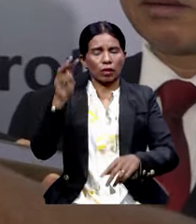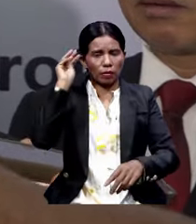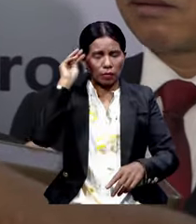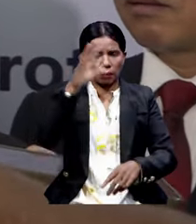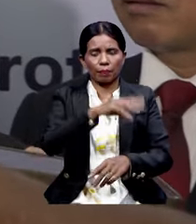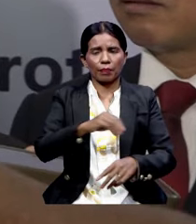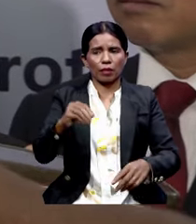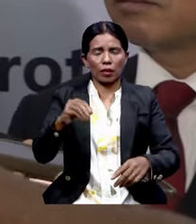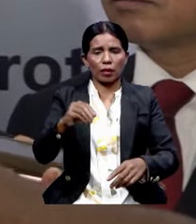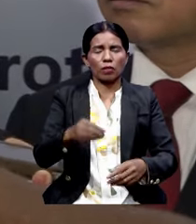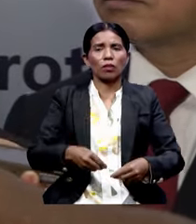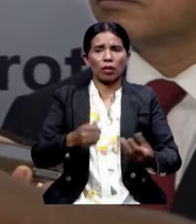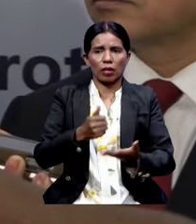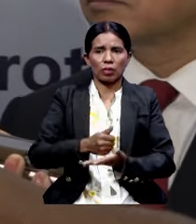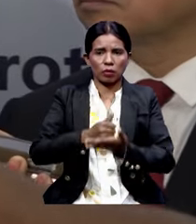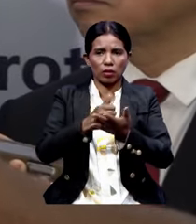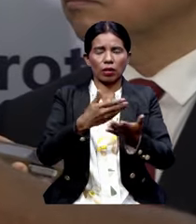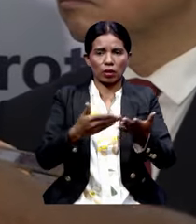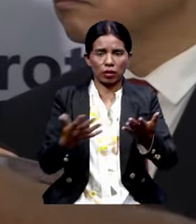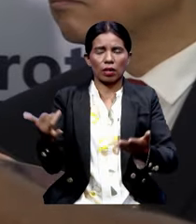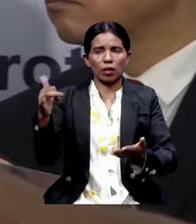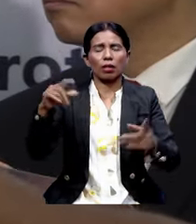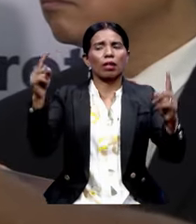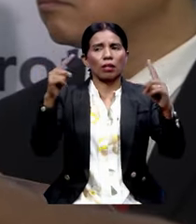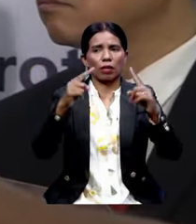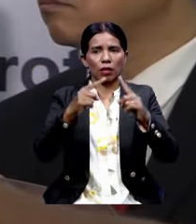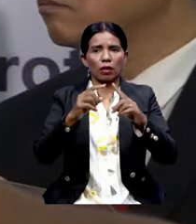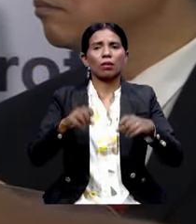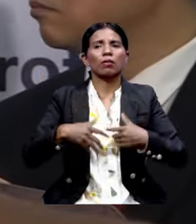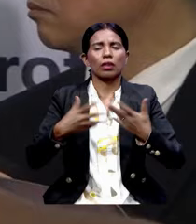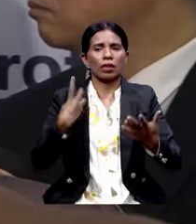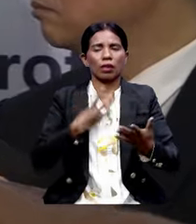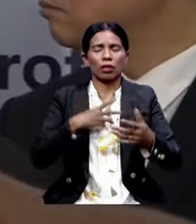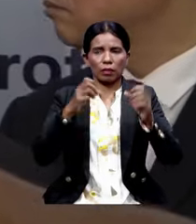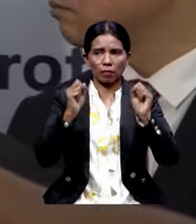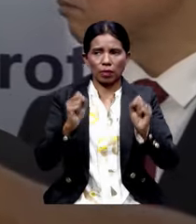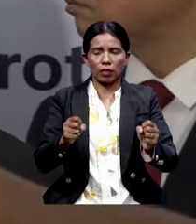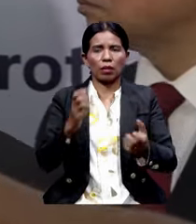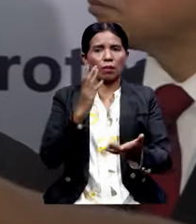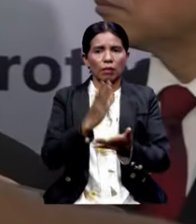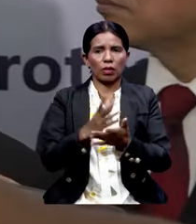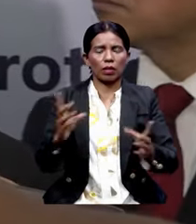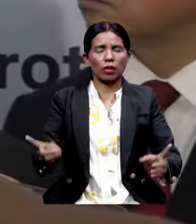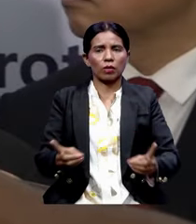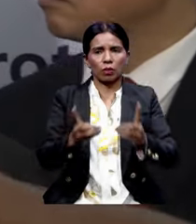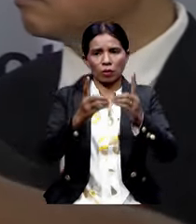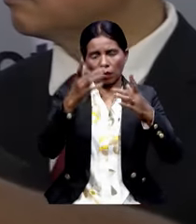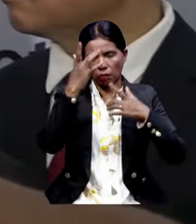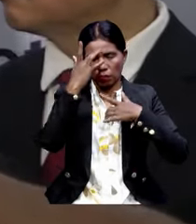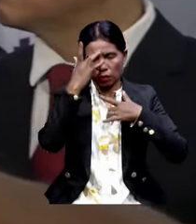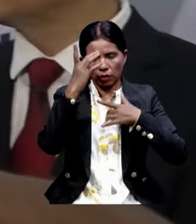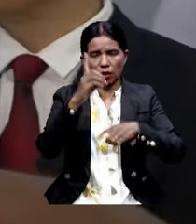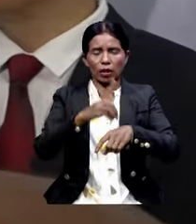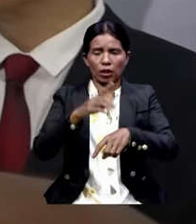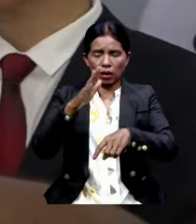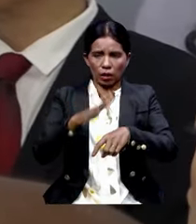fo apoio tan equipamentos no material sira pa isa para ita tubele e combate a soro moras dengue fever